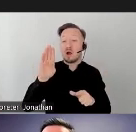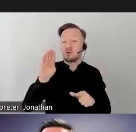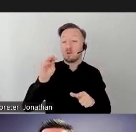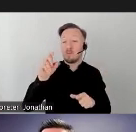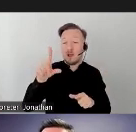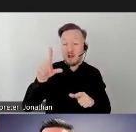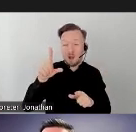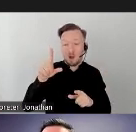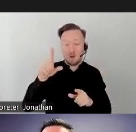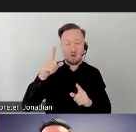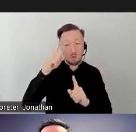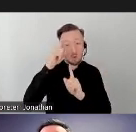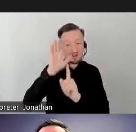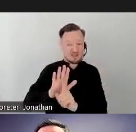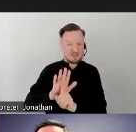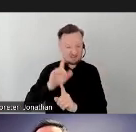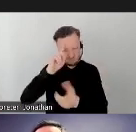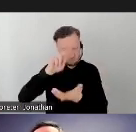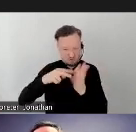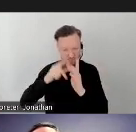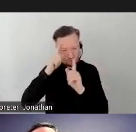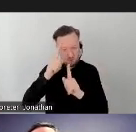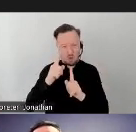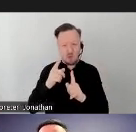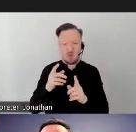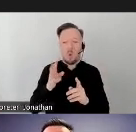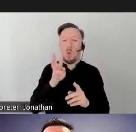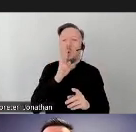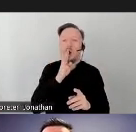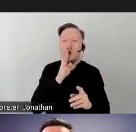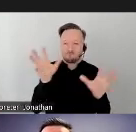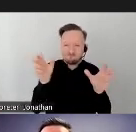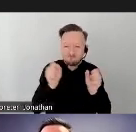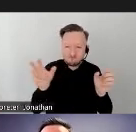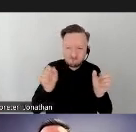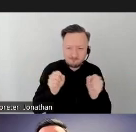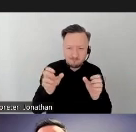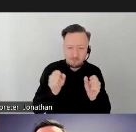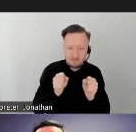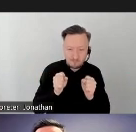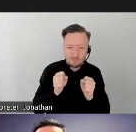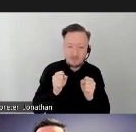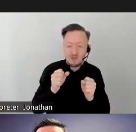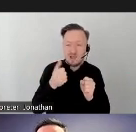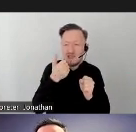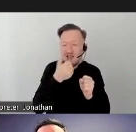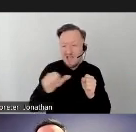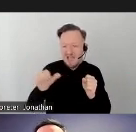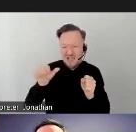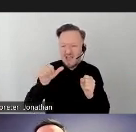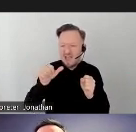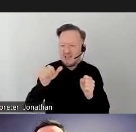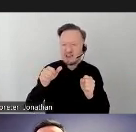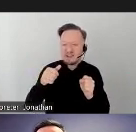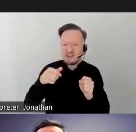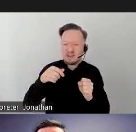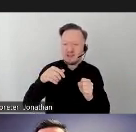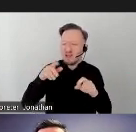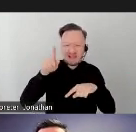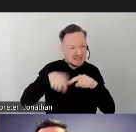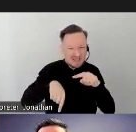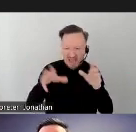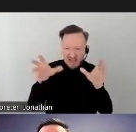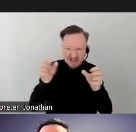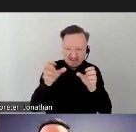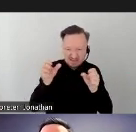absorb the water and all the nutrients that get doesn't get absorbed, that becomes a stool, it'll help bulk up that